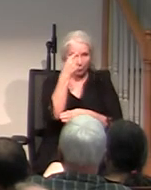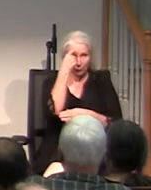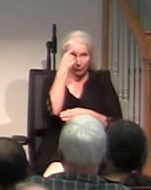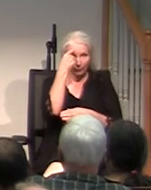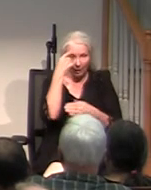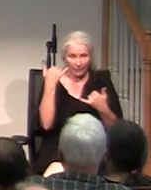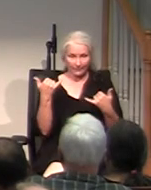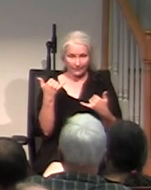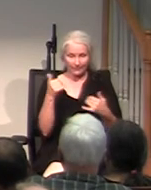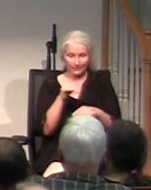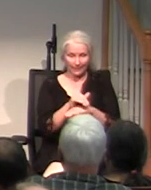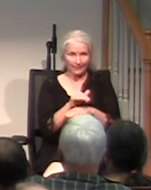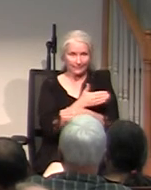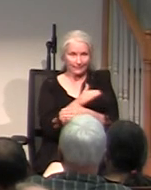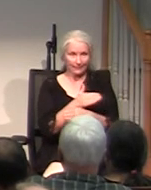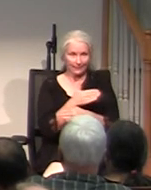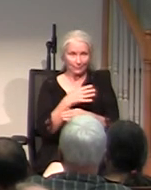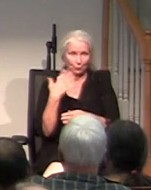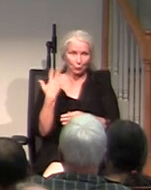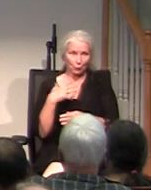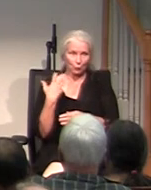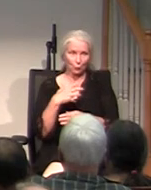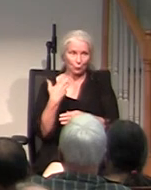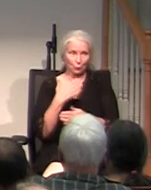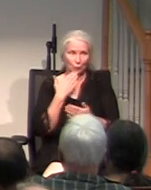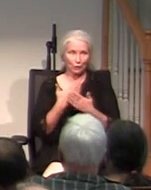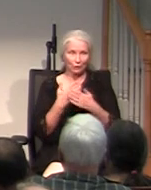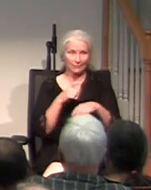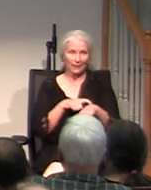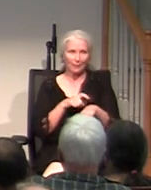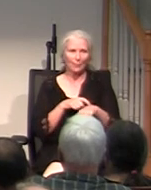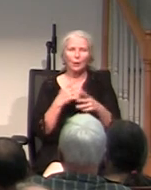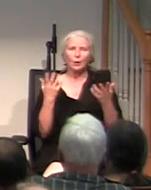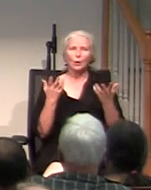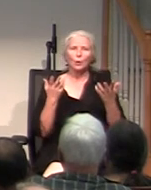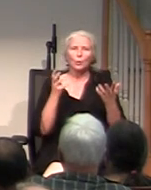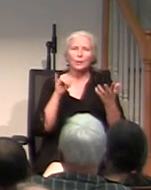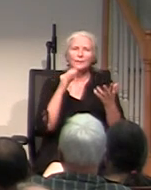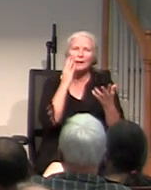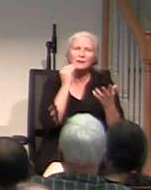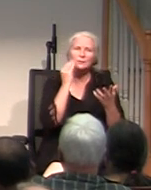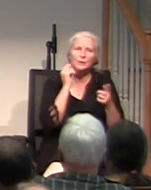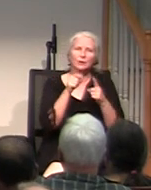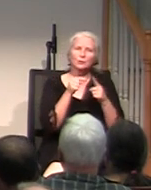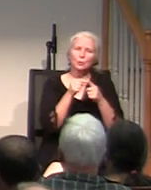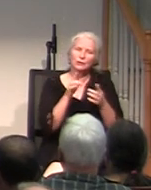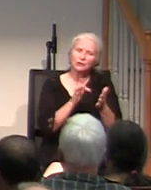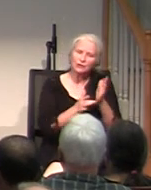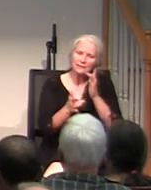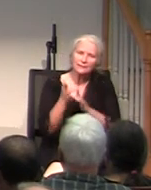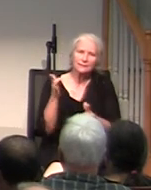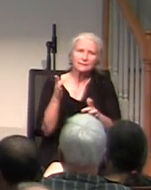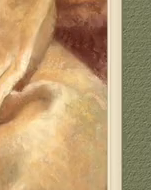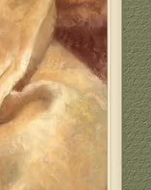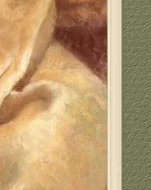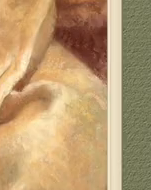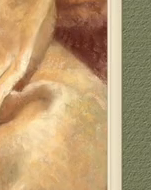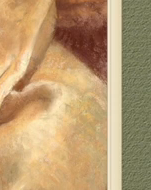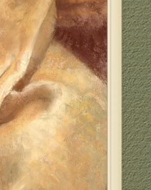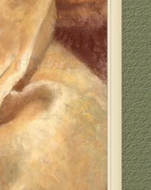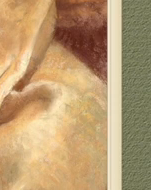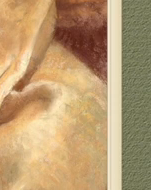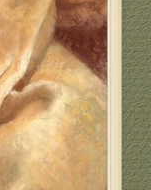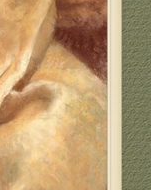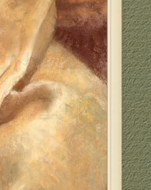tonight singing. What's that going to be like when Jesus rejoices over us with singing?